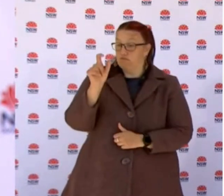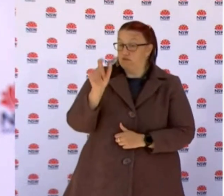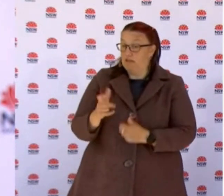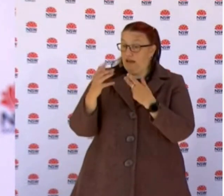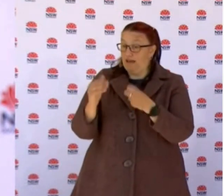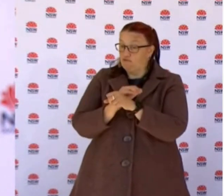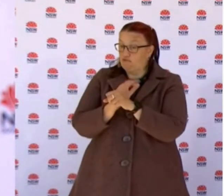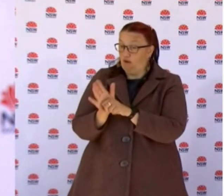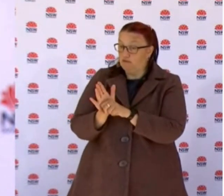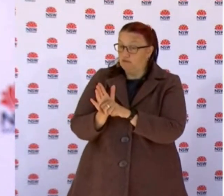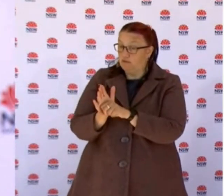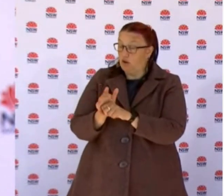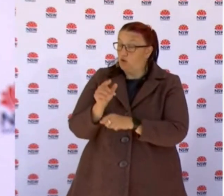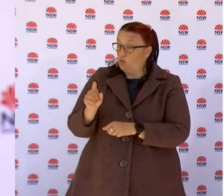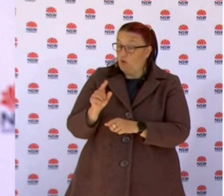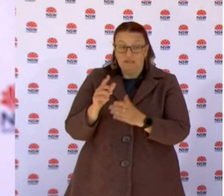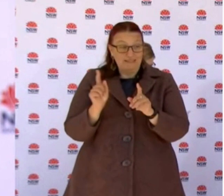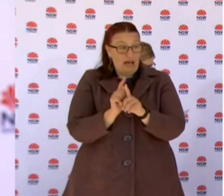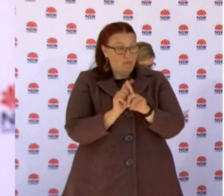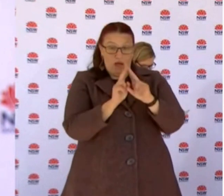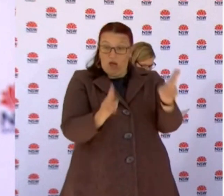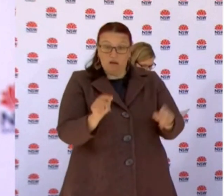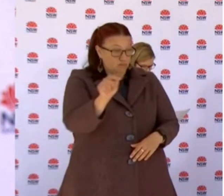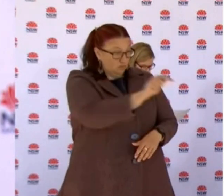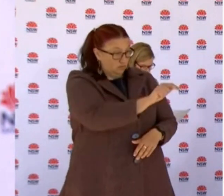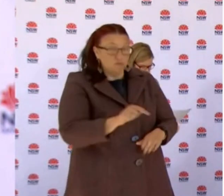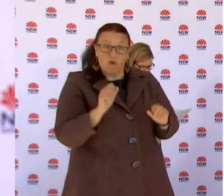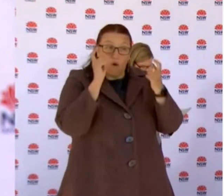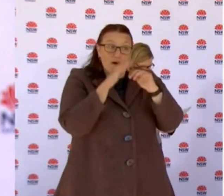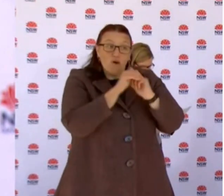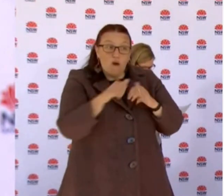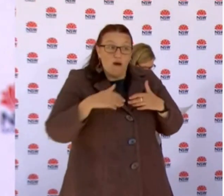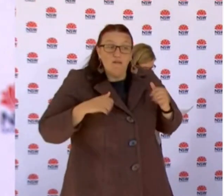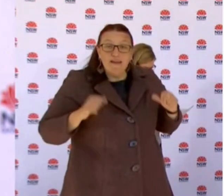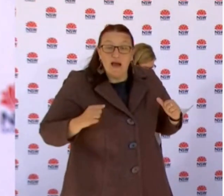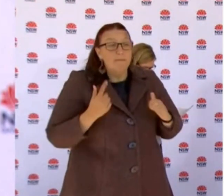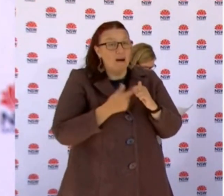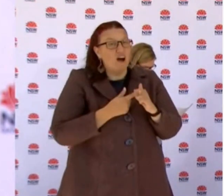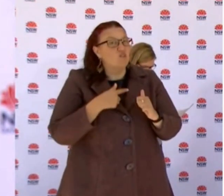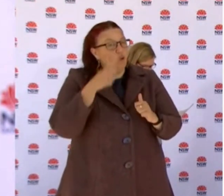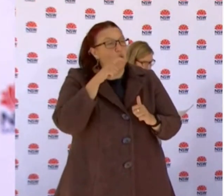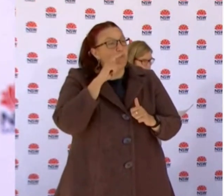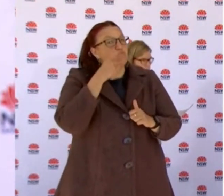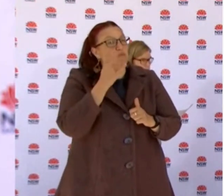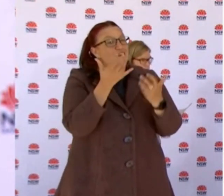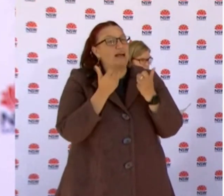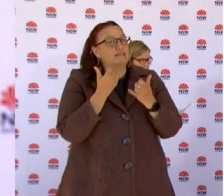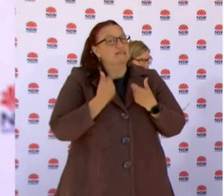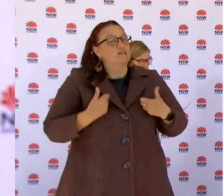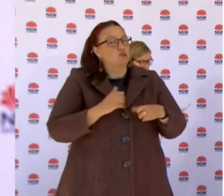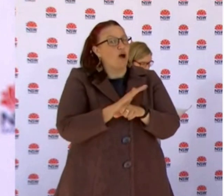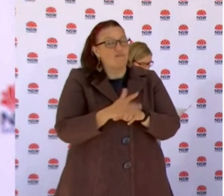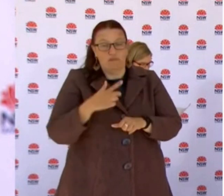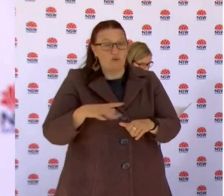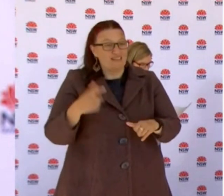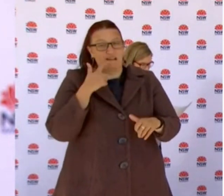contact in isolation, yes, of course we're worried about your health, but we also expect that you will develop the virus because of how contagious it is. But